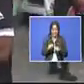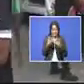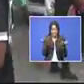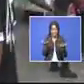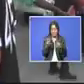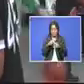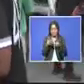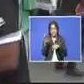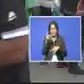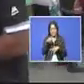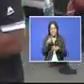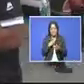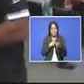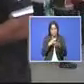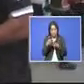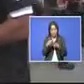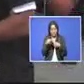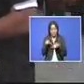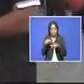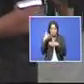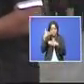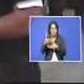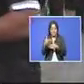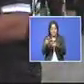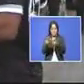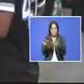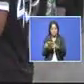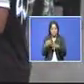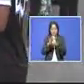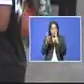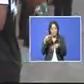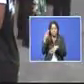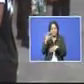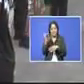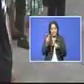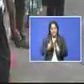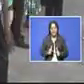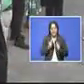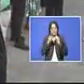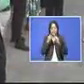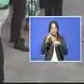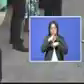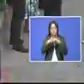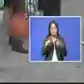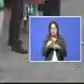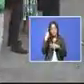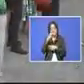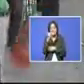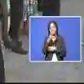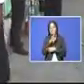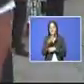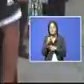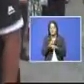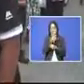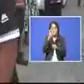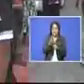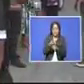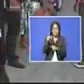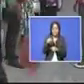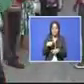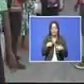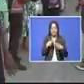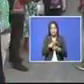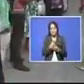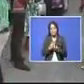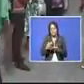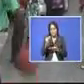next position to open up their lives in the world. In order for them to be successful, you have to have grades, and they have a lot